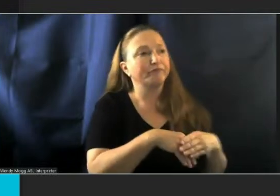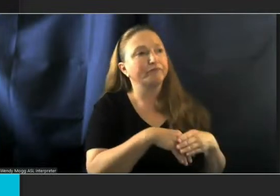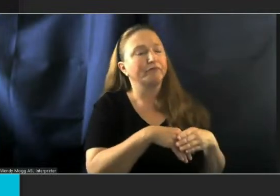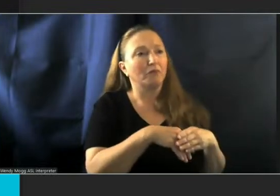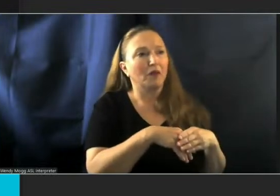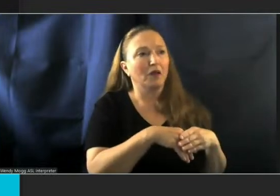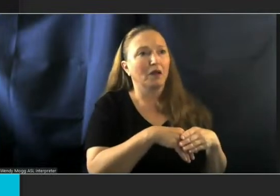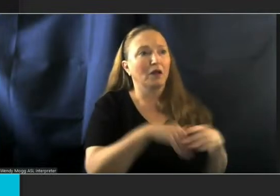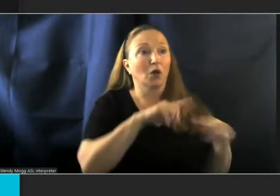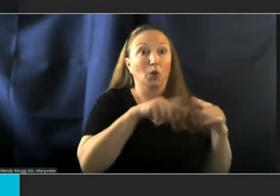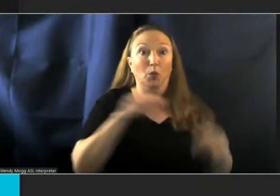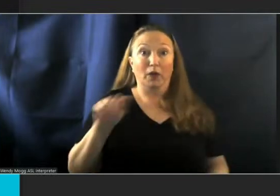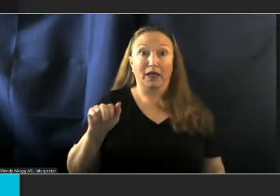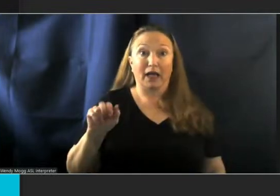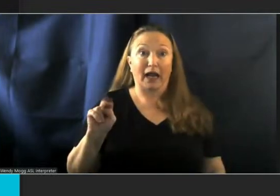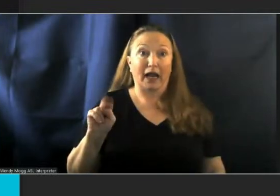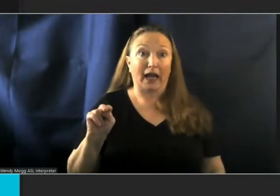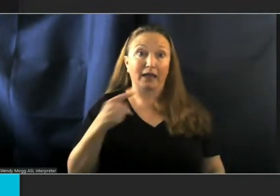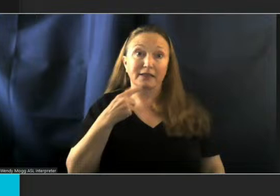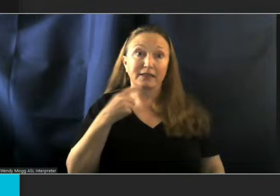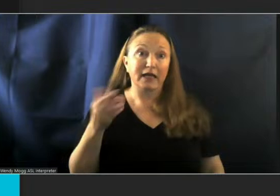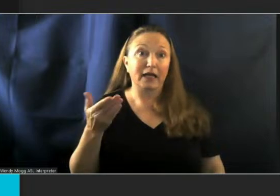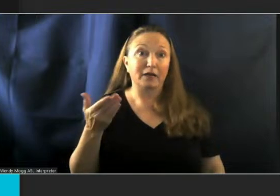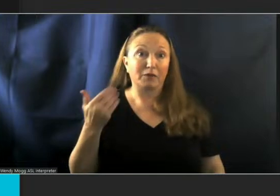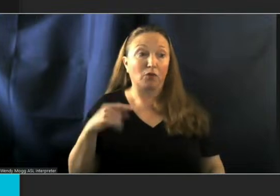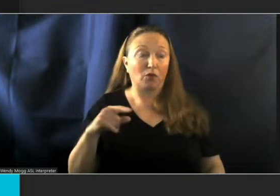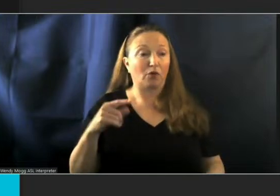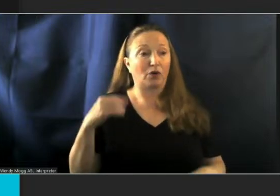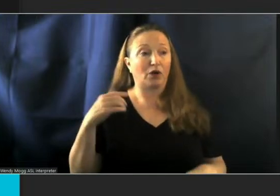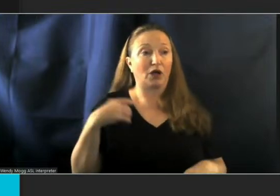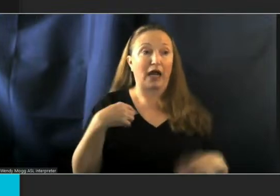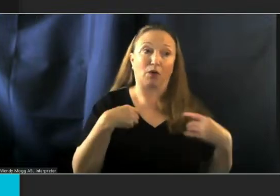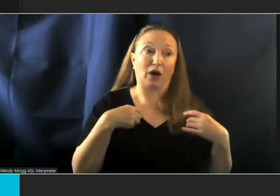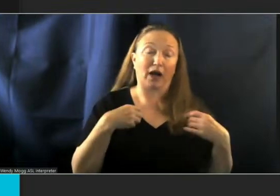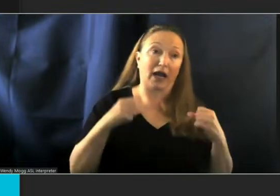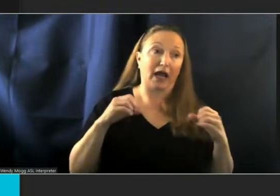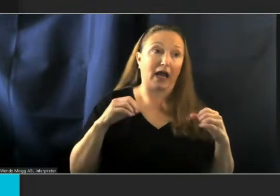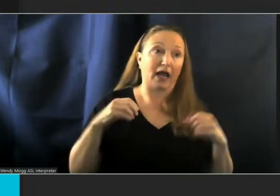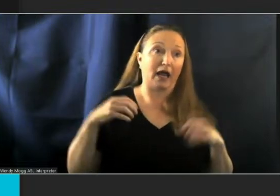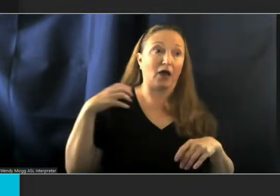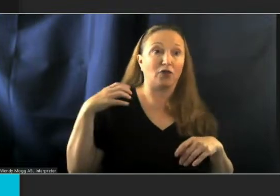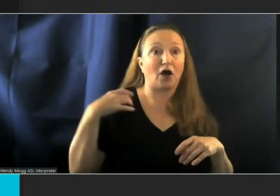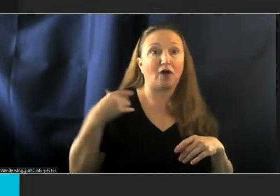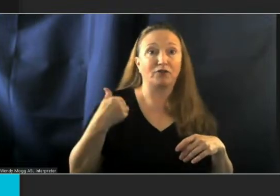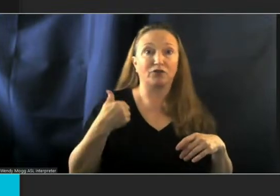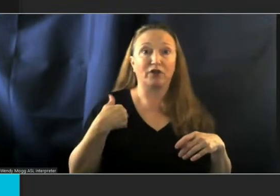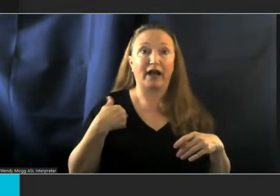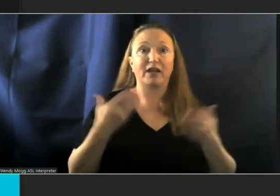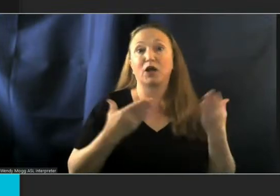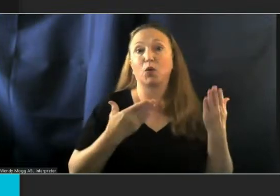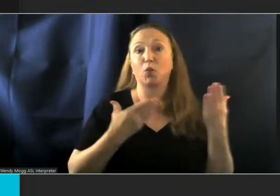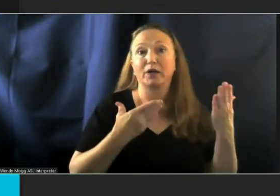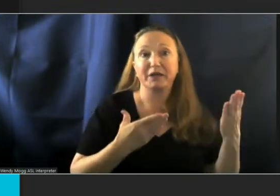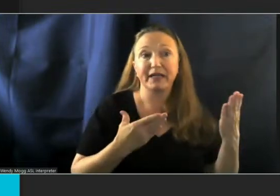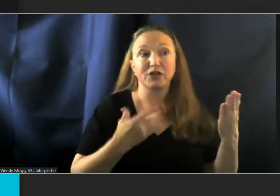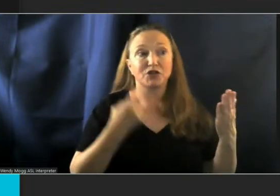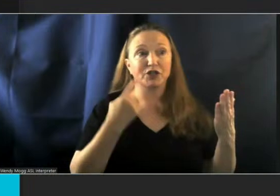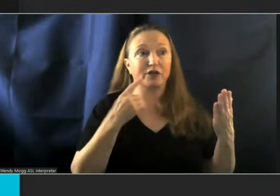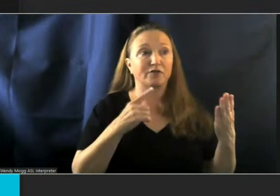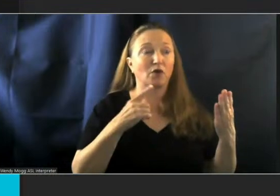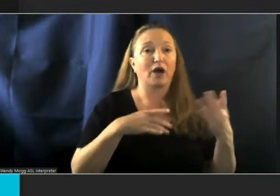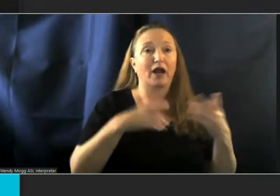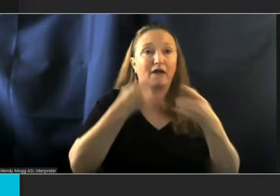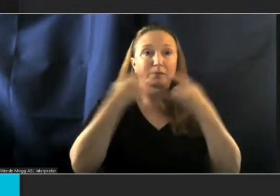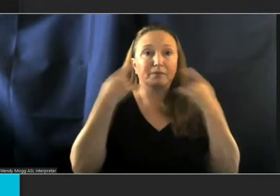When Anne was mentioning earlier that we have, our health officers have a recommendation for masking indoors at this time, that's a recommendation. It's